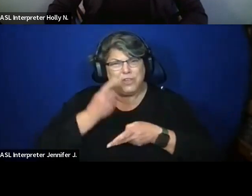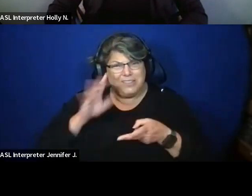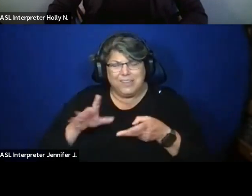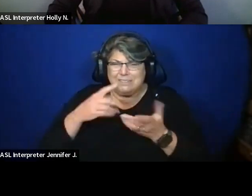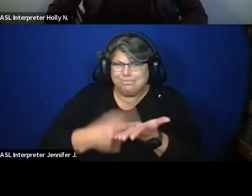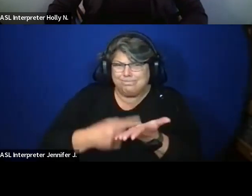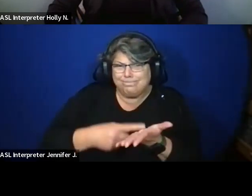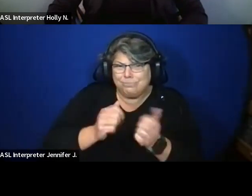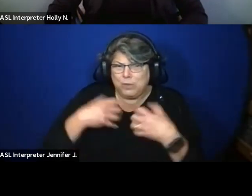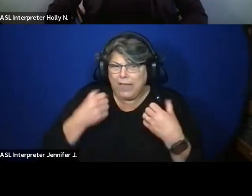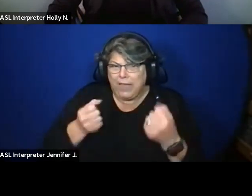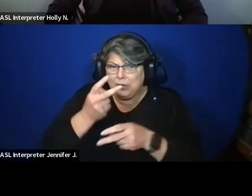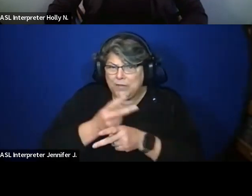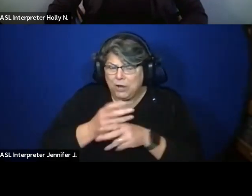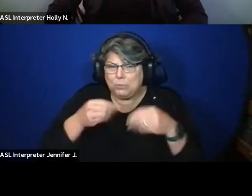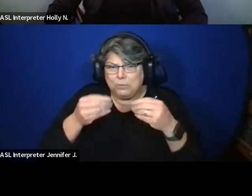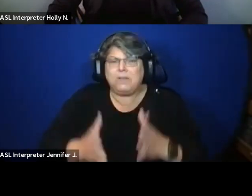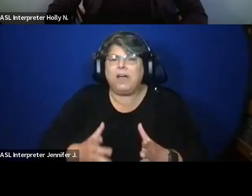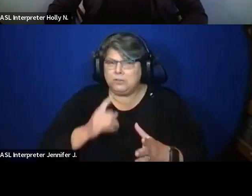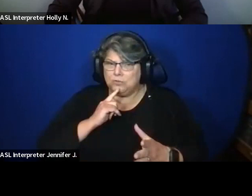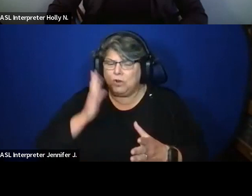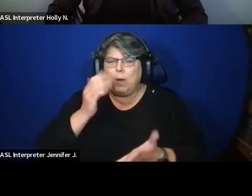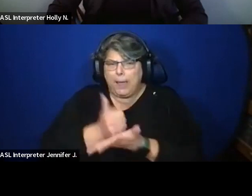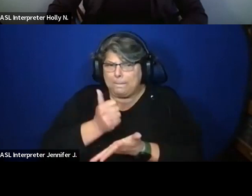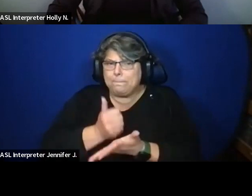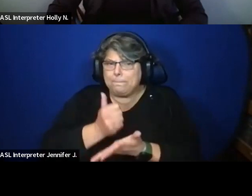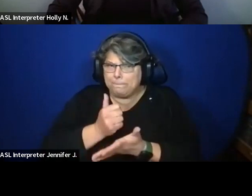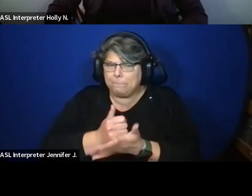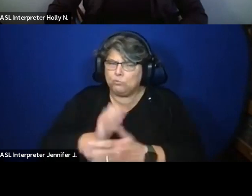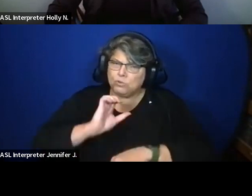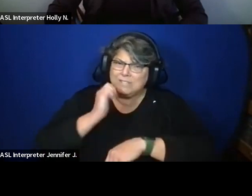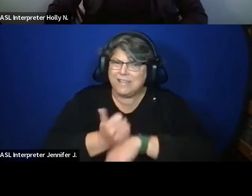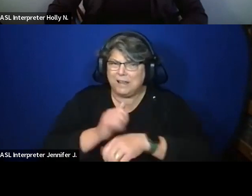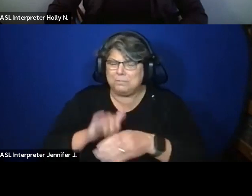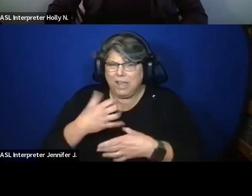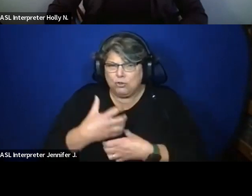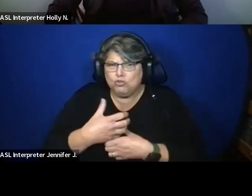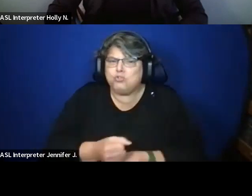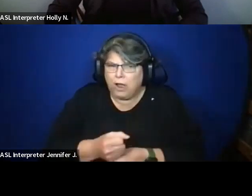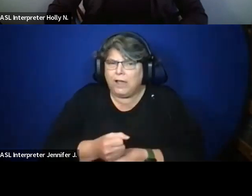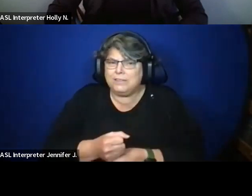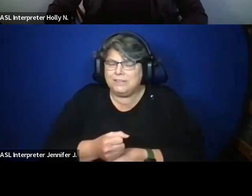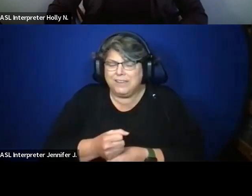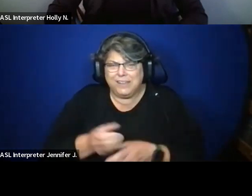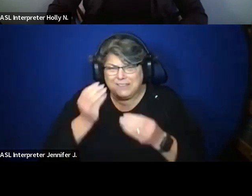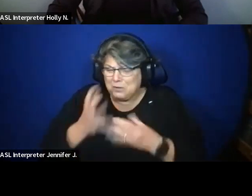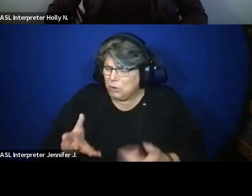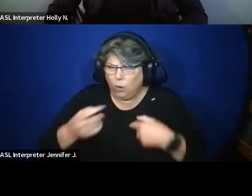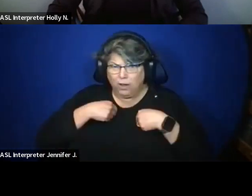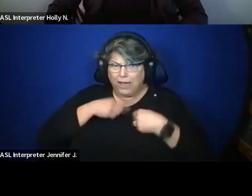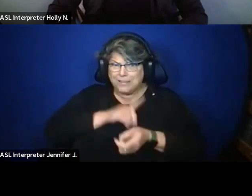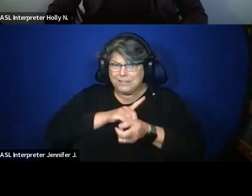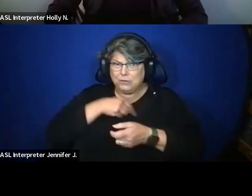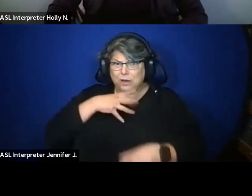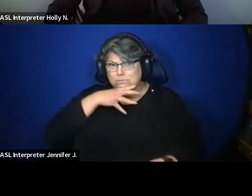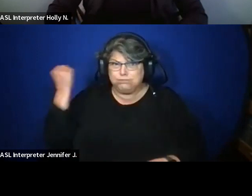with the healthcare providers is going to be helpful to reinstitute that trust and letting them know we're also tired of the pandemic,